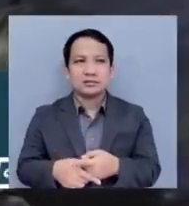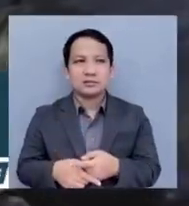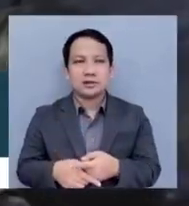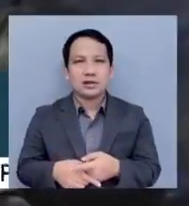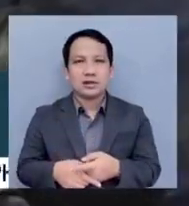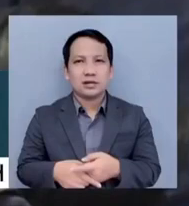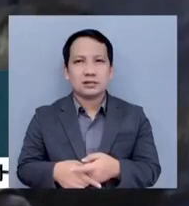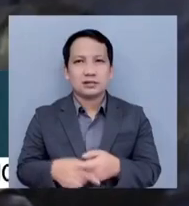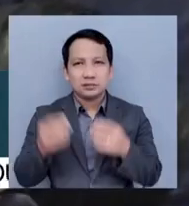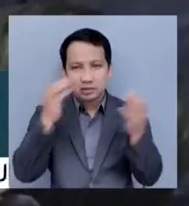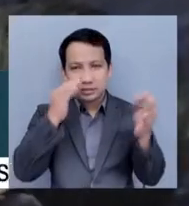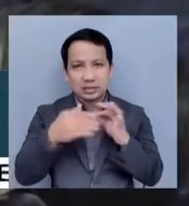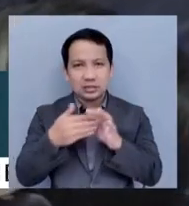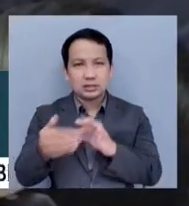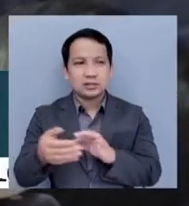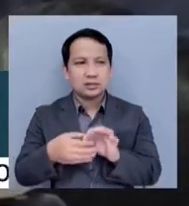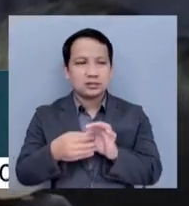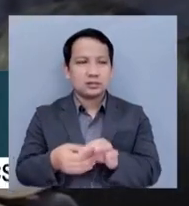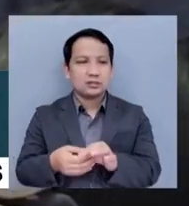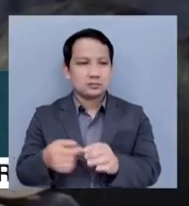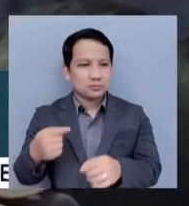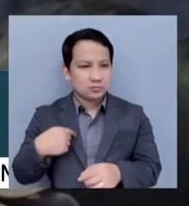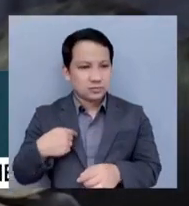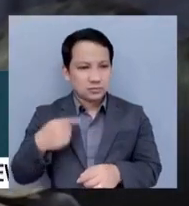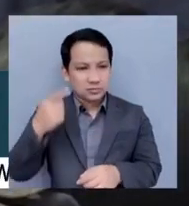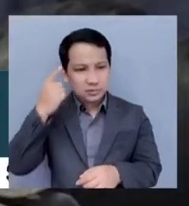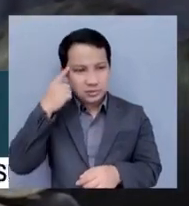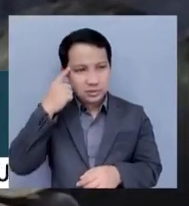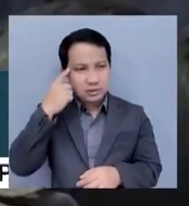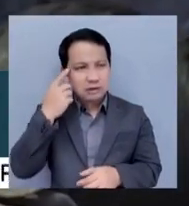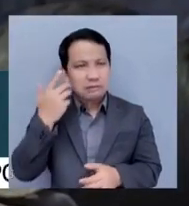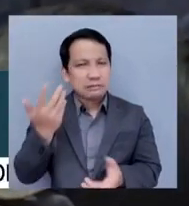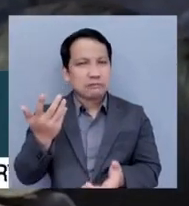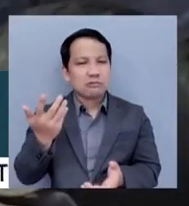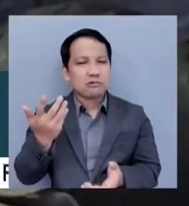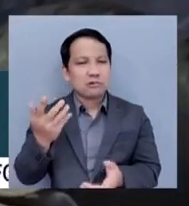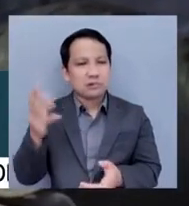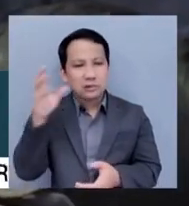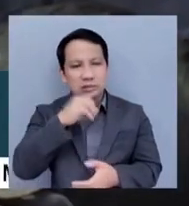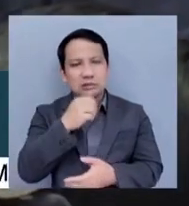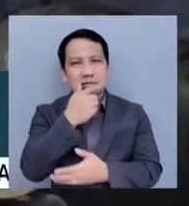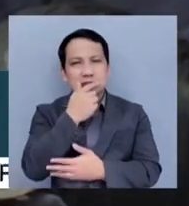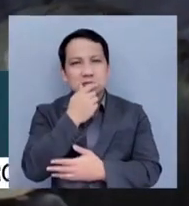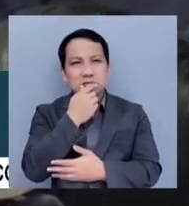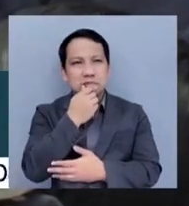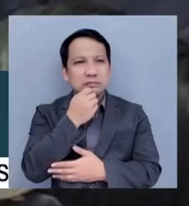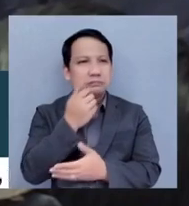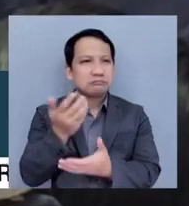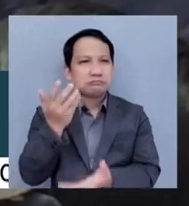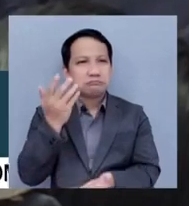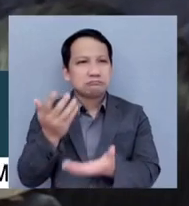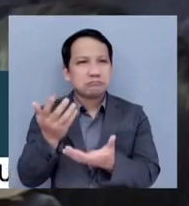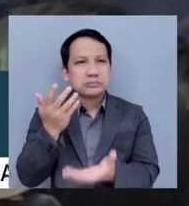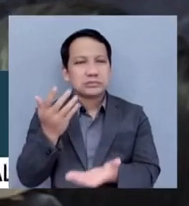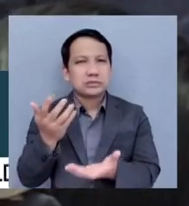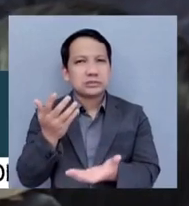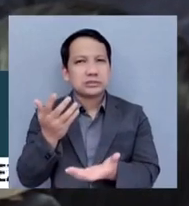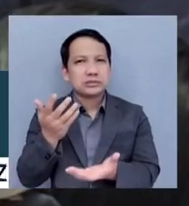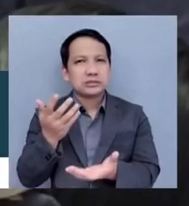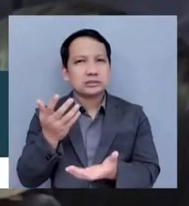Baka sa aking teorya lang, Sandy, baka nag-saving